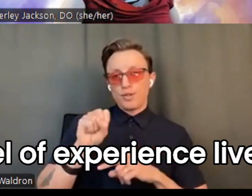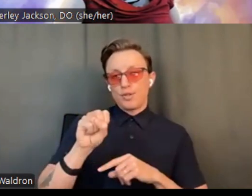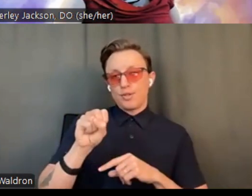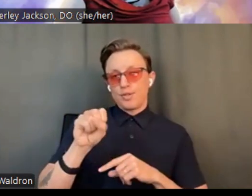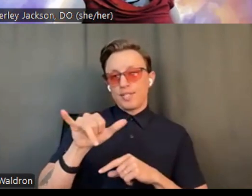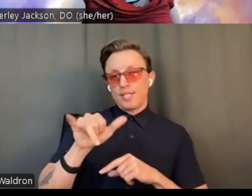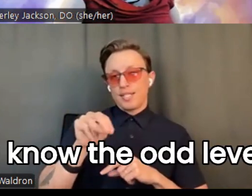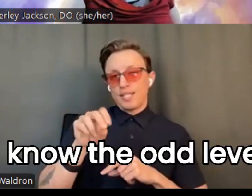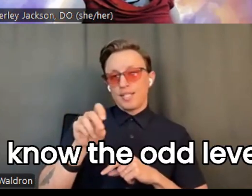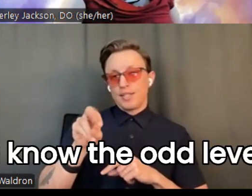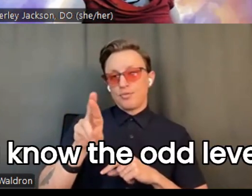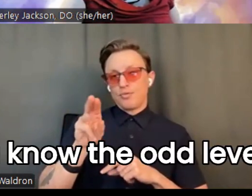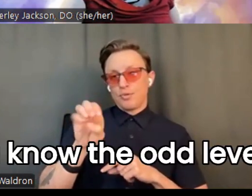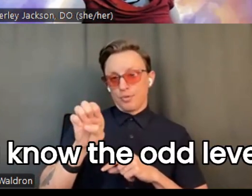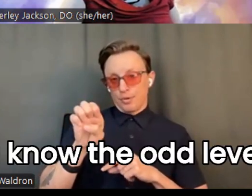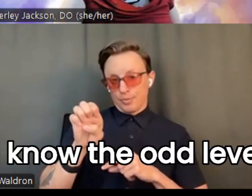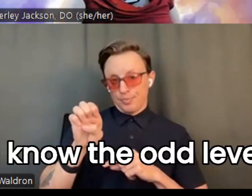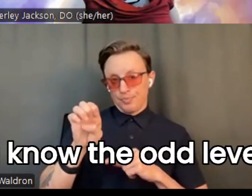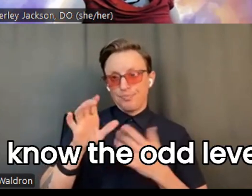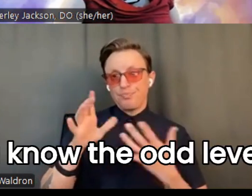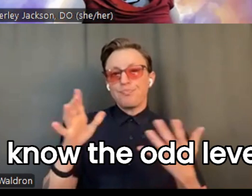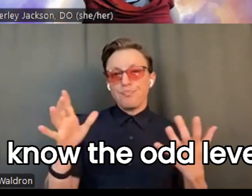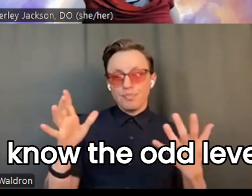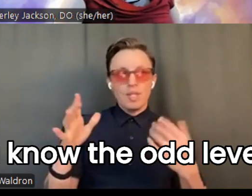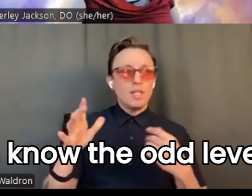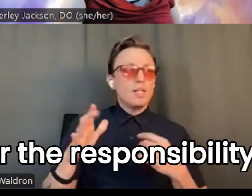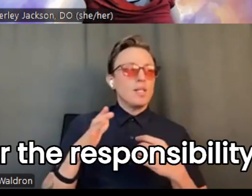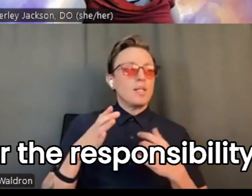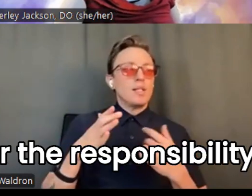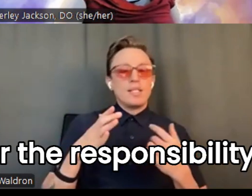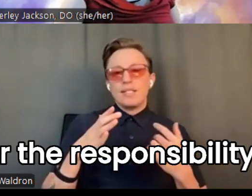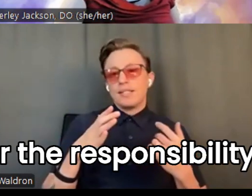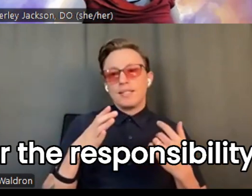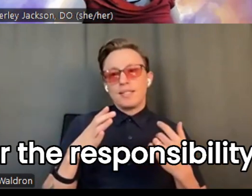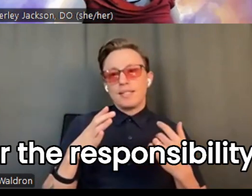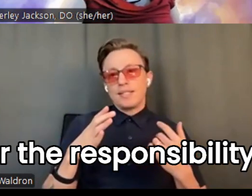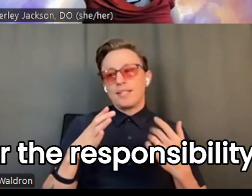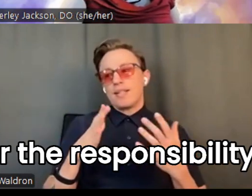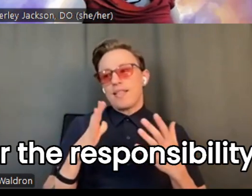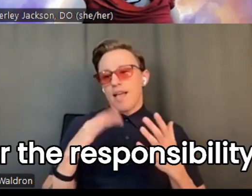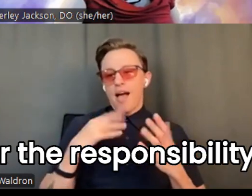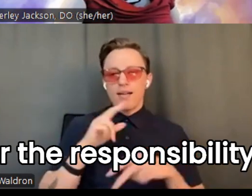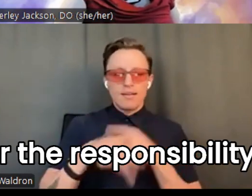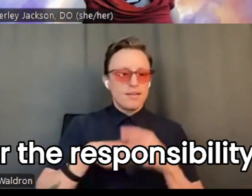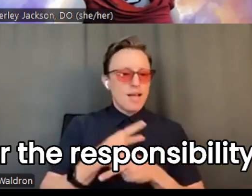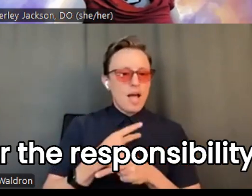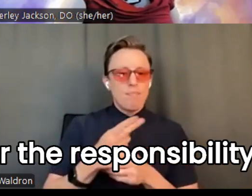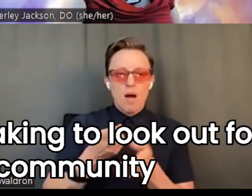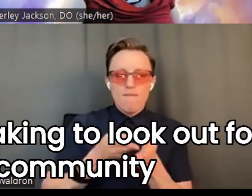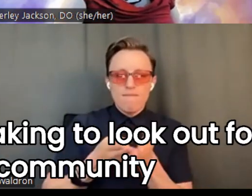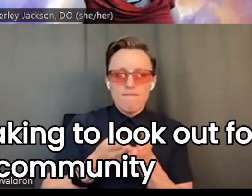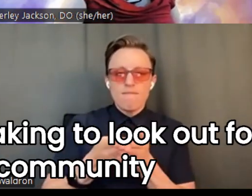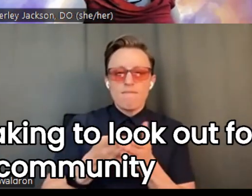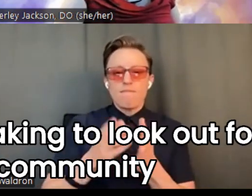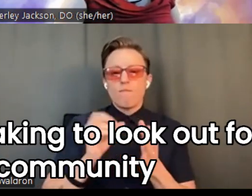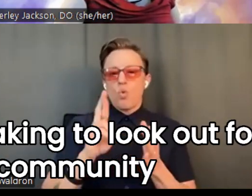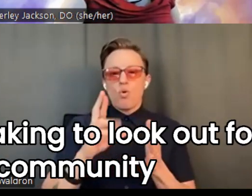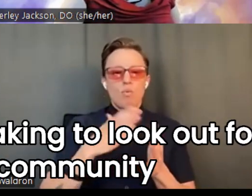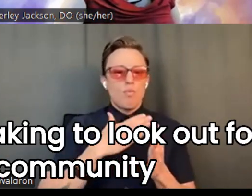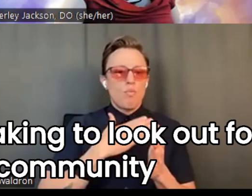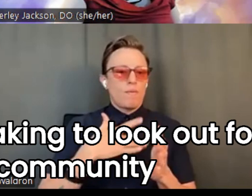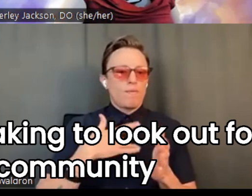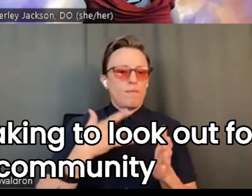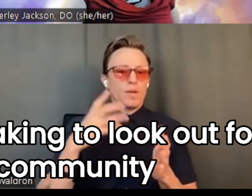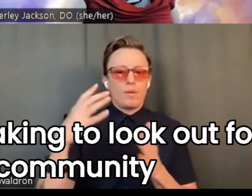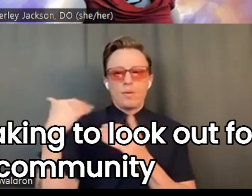up to what the level of authenticity or the responsibility that I should be taking to